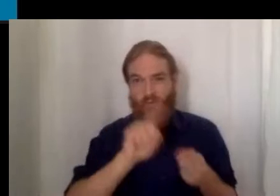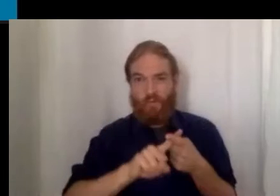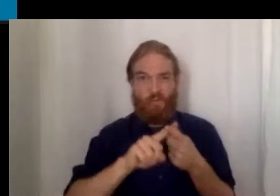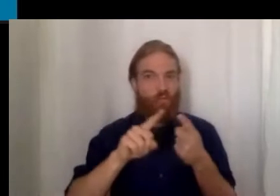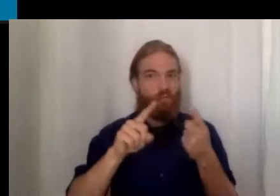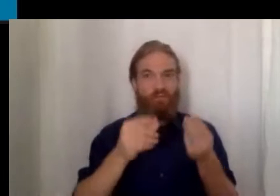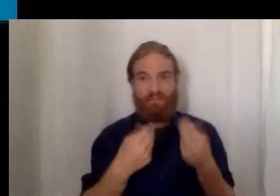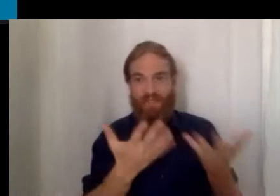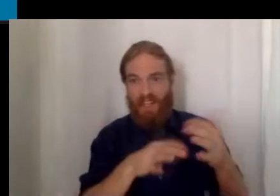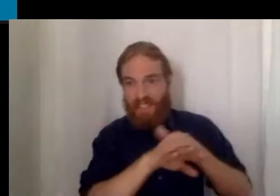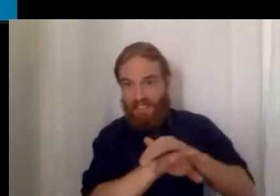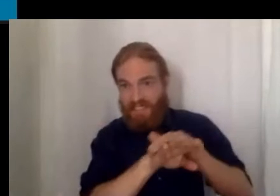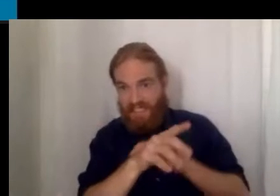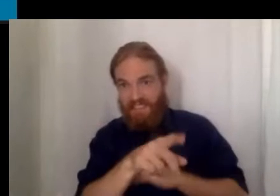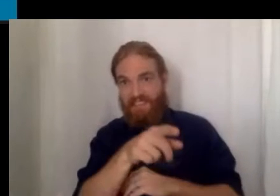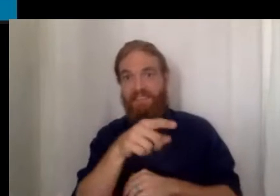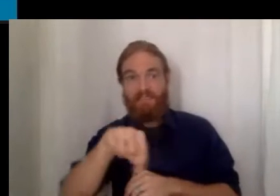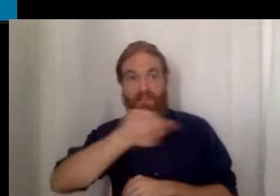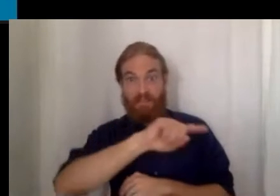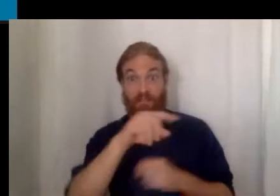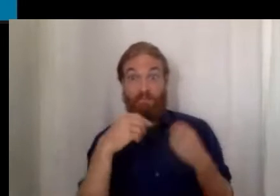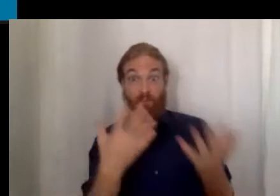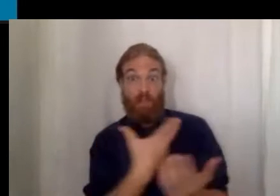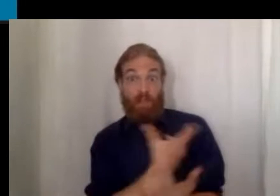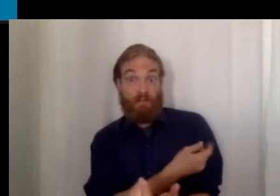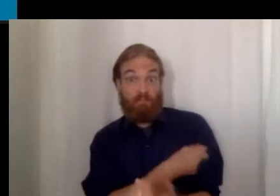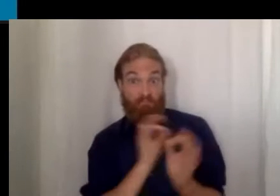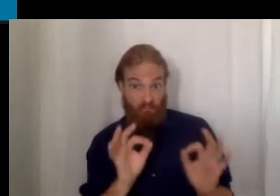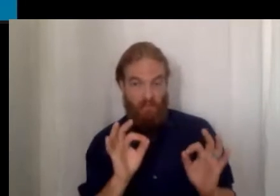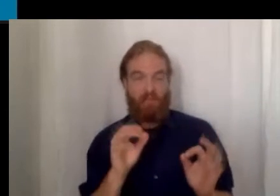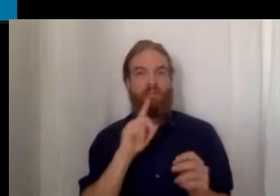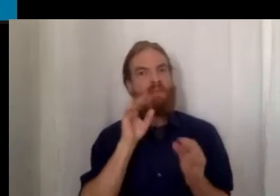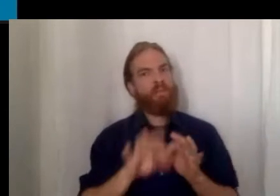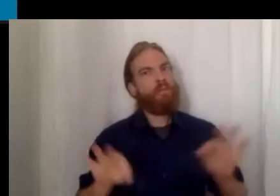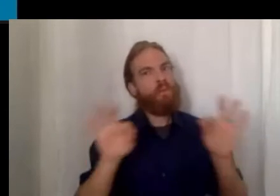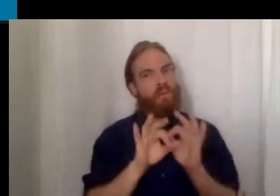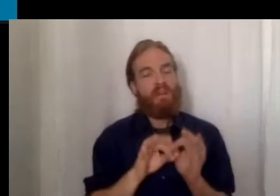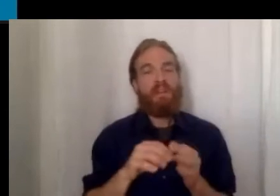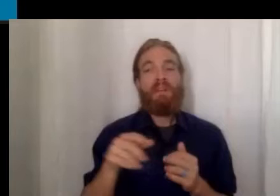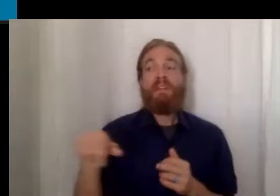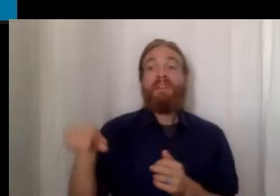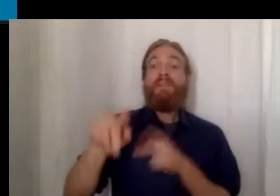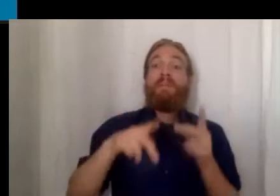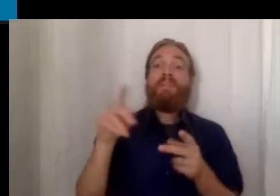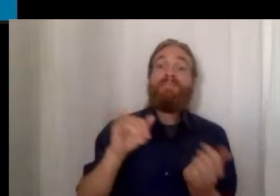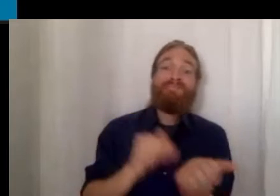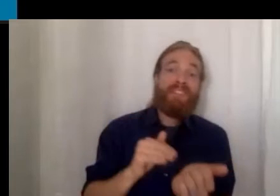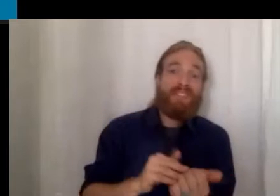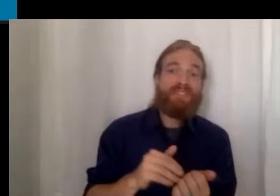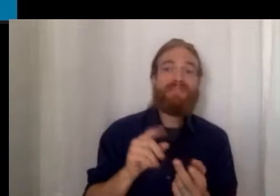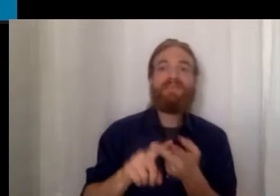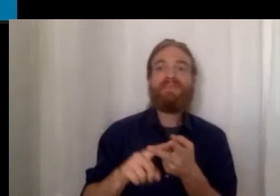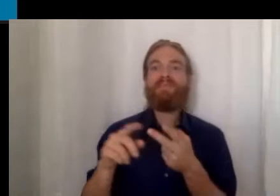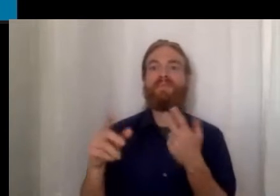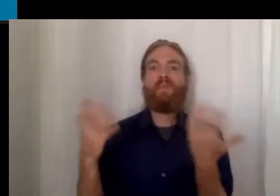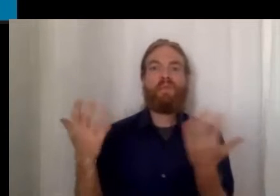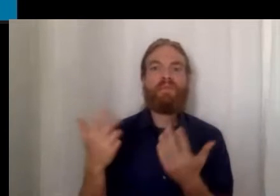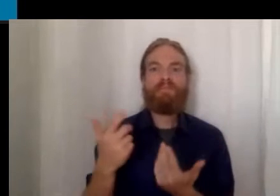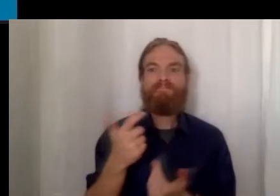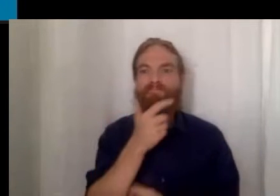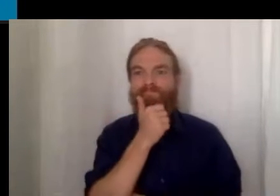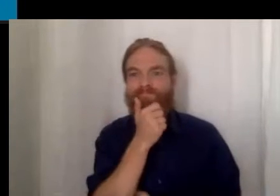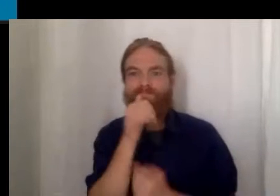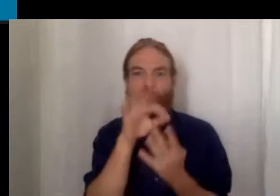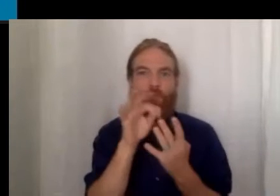trusted providers. People do have a lot more choices now about where they could get their vaccine, and so we just want to make that as easy for people